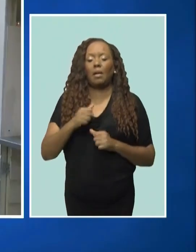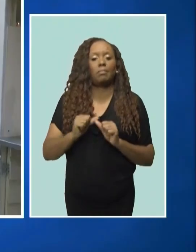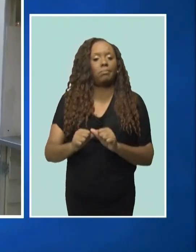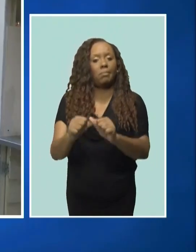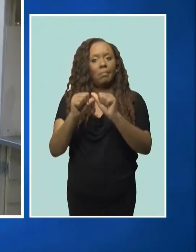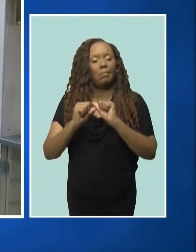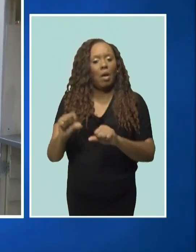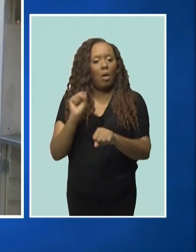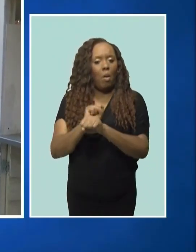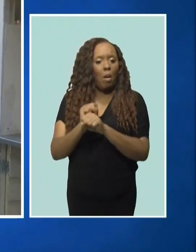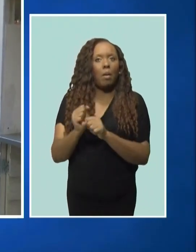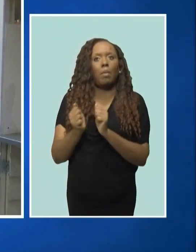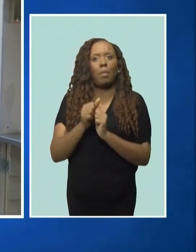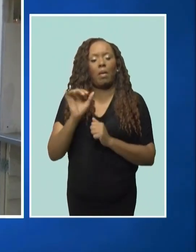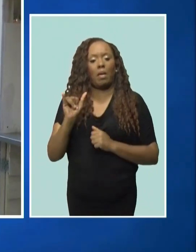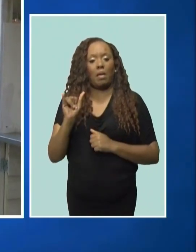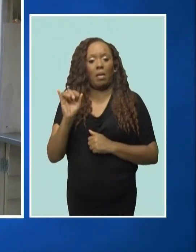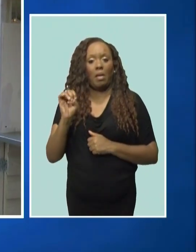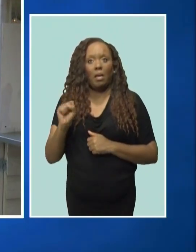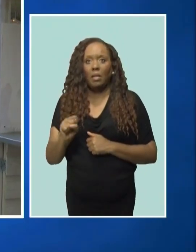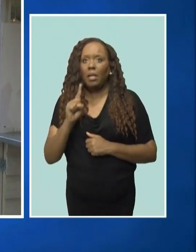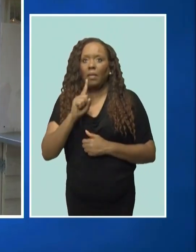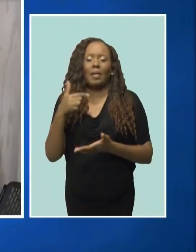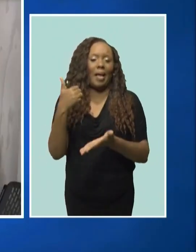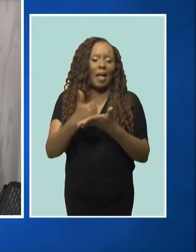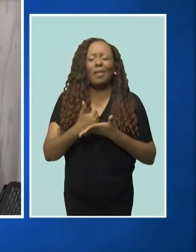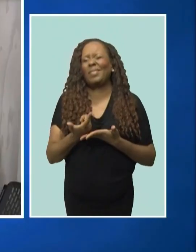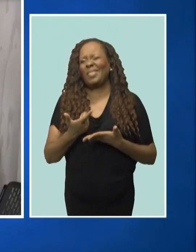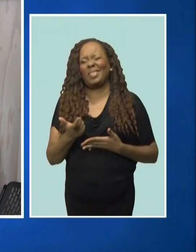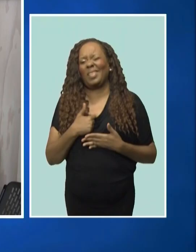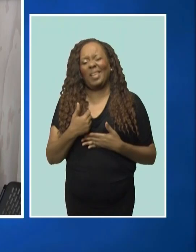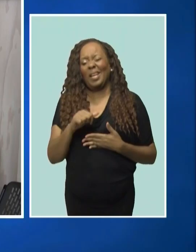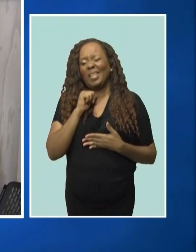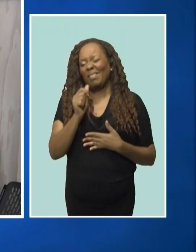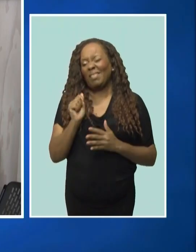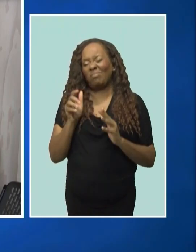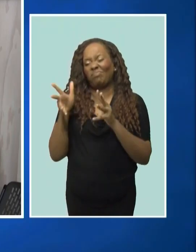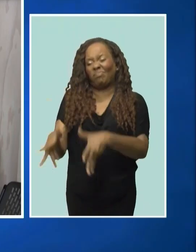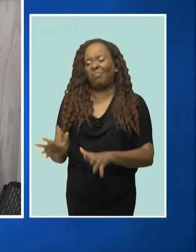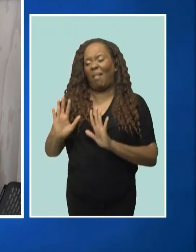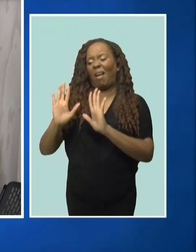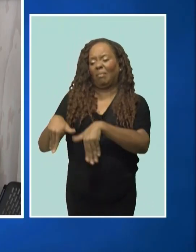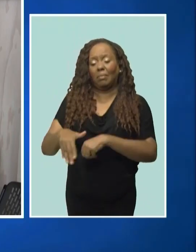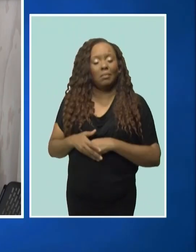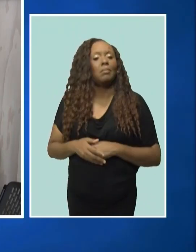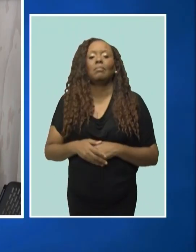always continue with them because they've helped me, so I can't leave them out. But